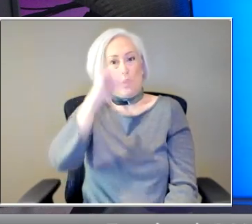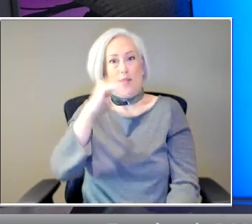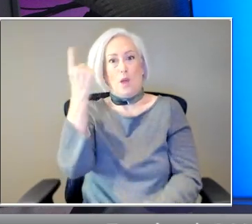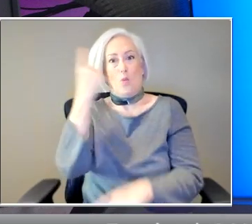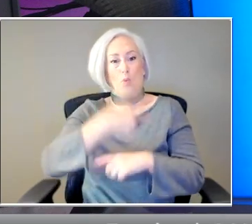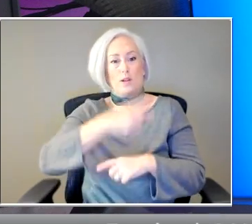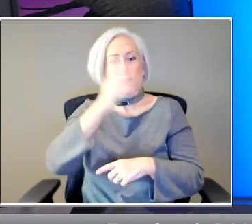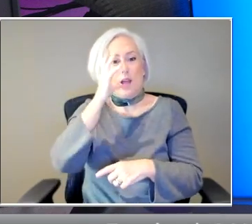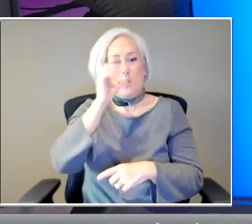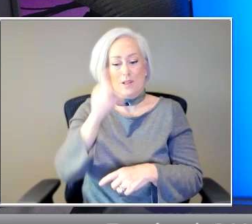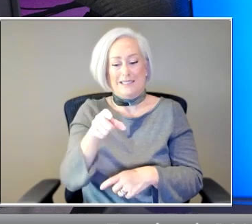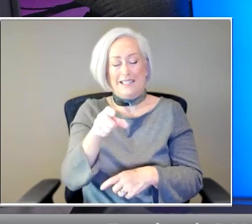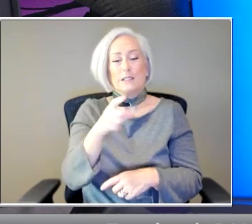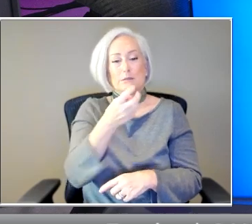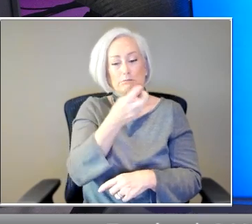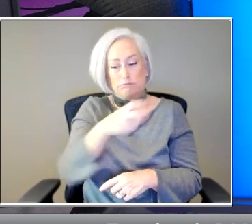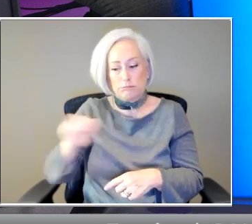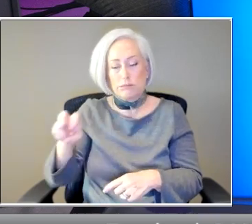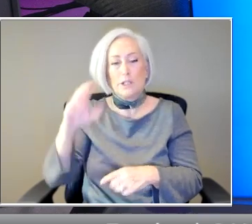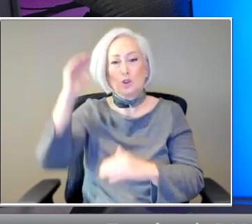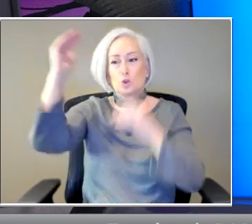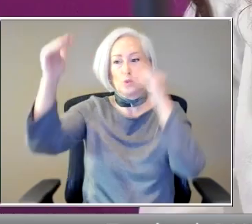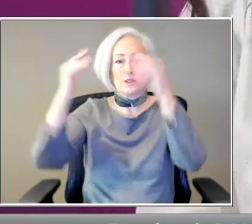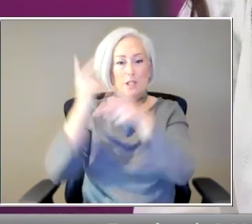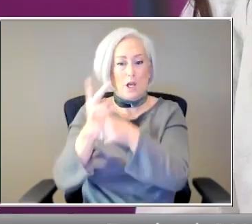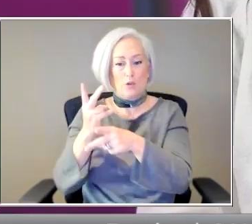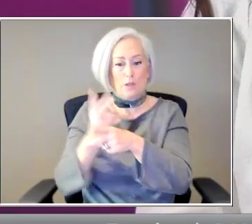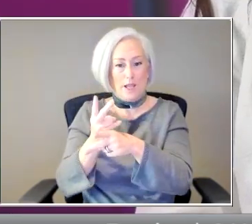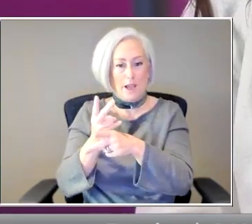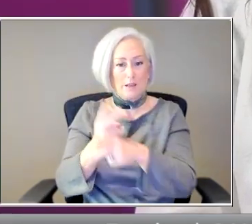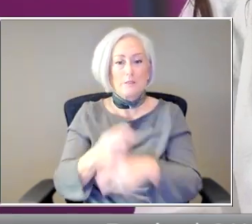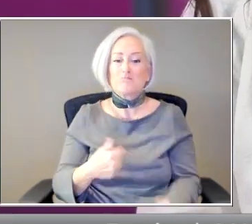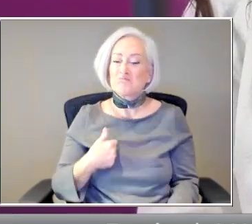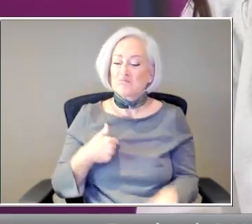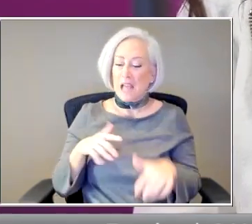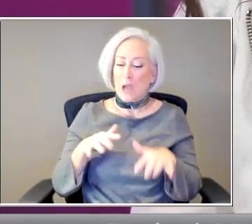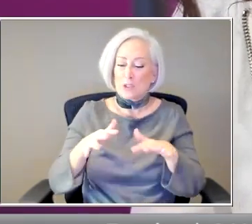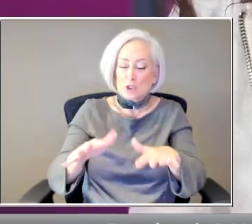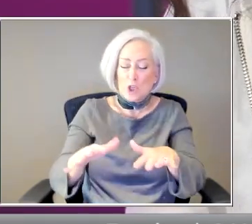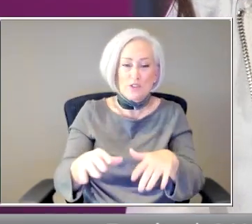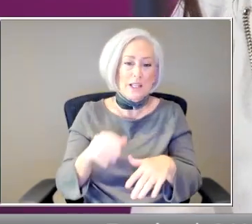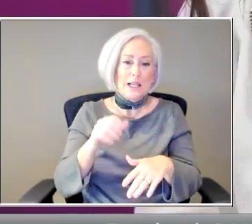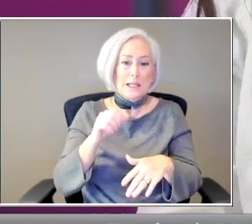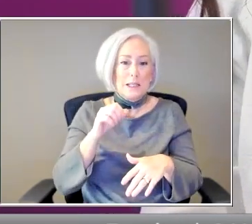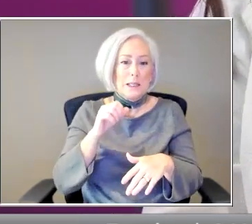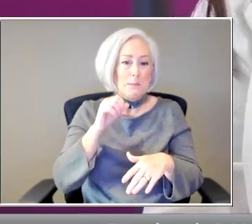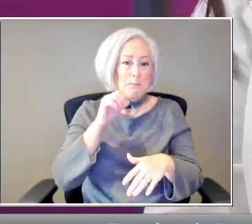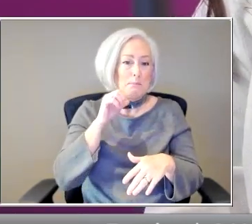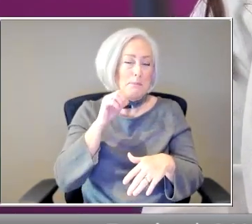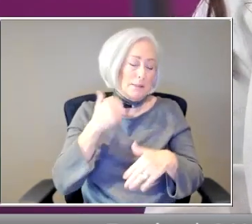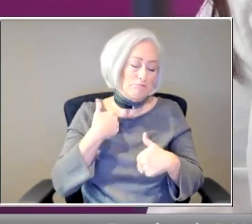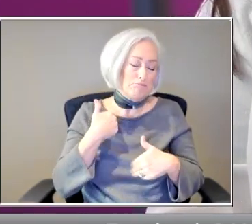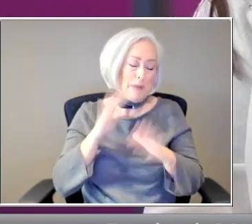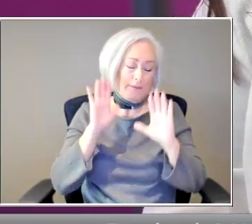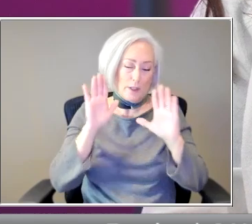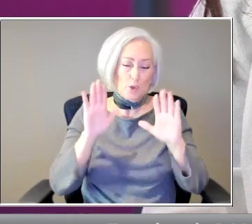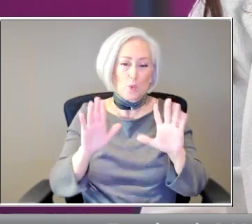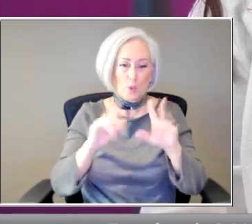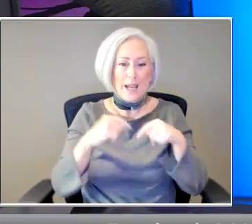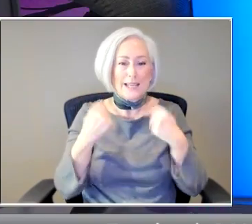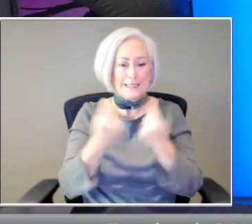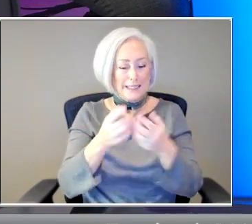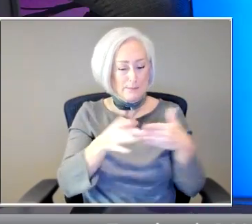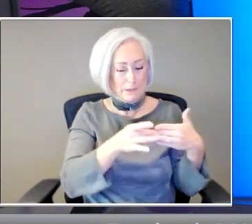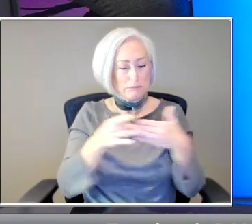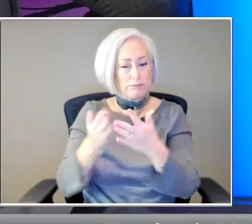out of pediatric care into adult care? I was nervous, but I wasn't as nervous. I mean, I have a great team to help me walk through the steps and everything. Right, and